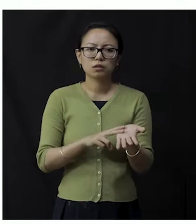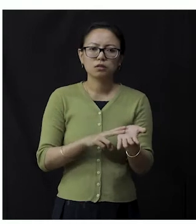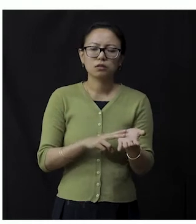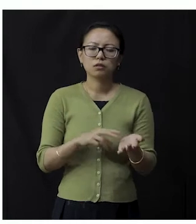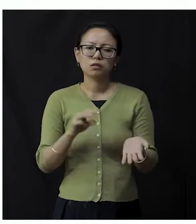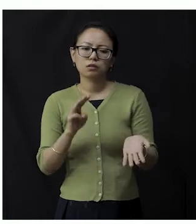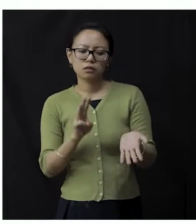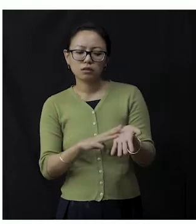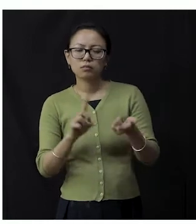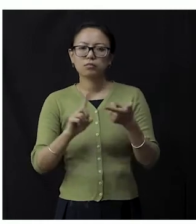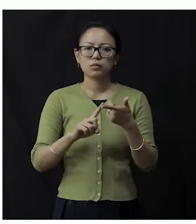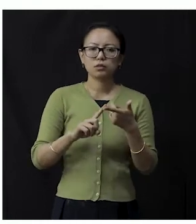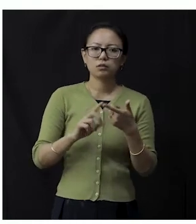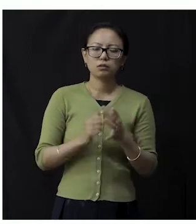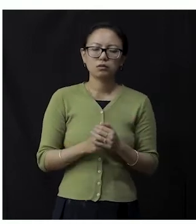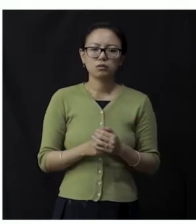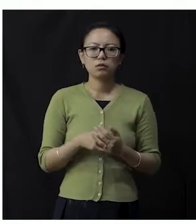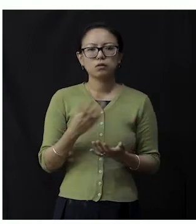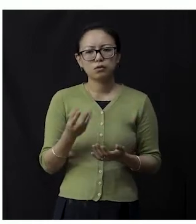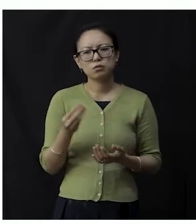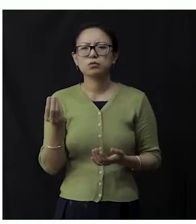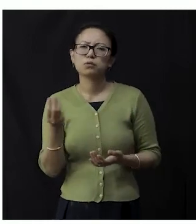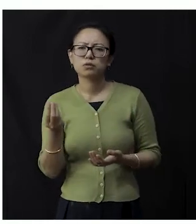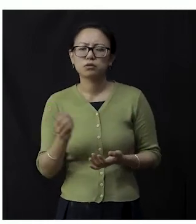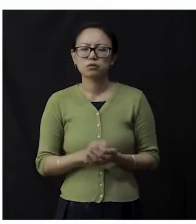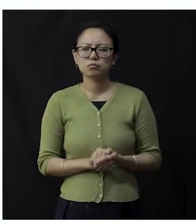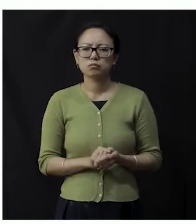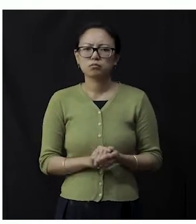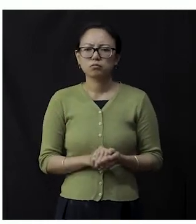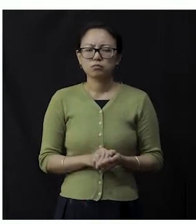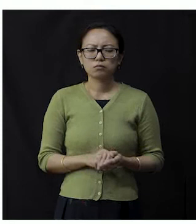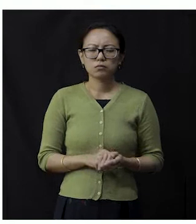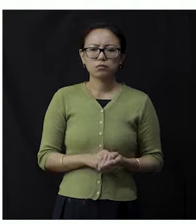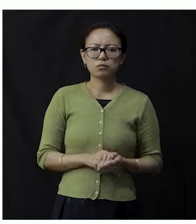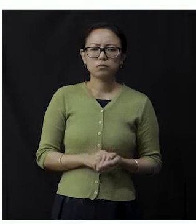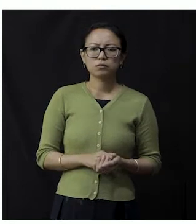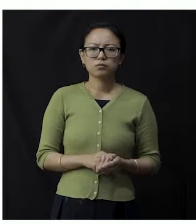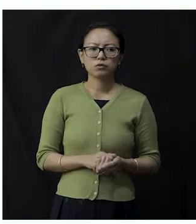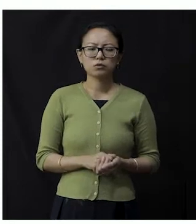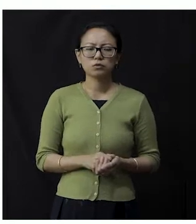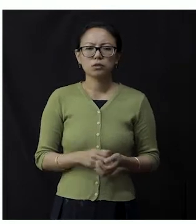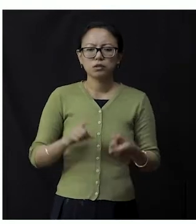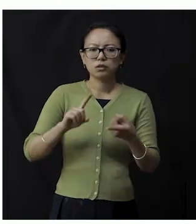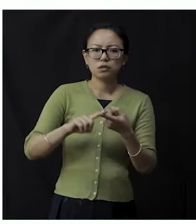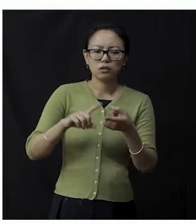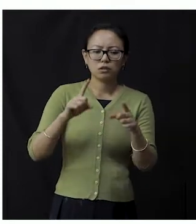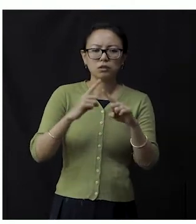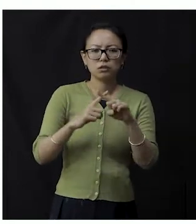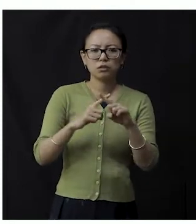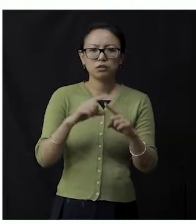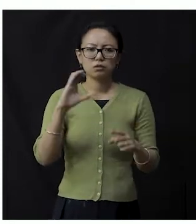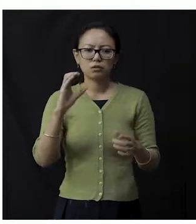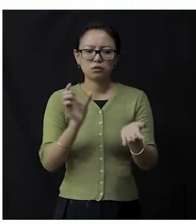Can you repeat, please? So, pardon me, excuse me is also when you want to break a line, you want to go somewhere,